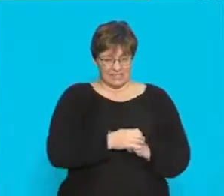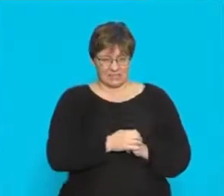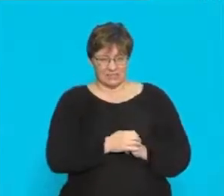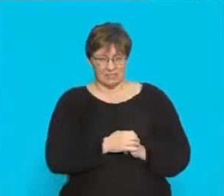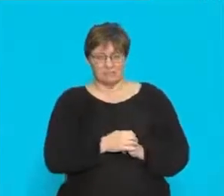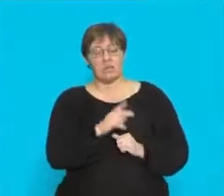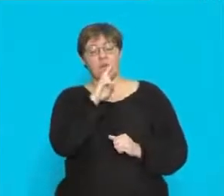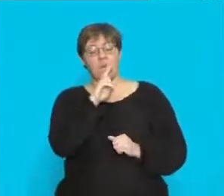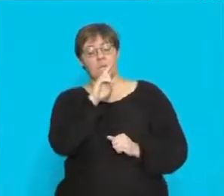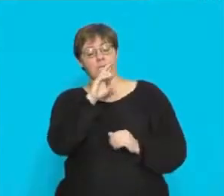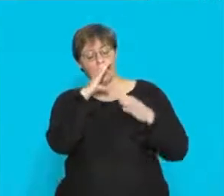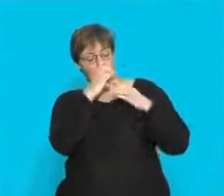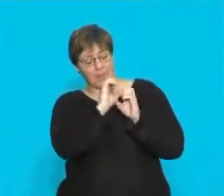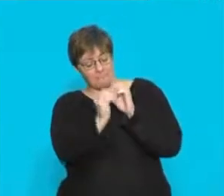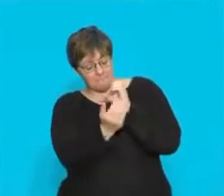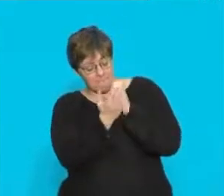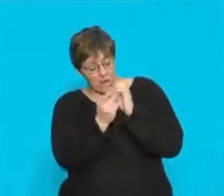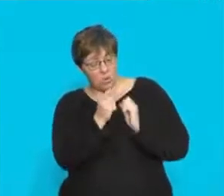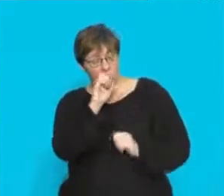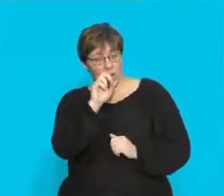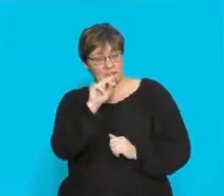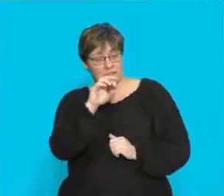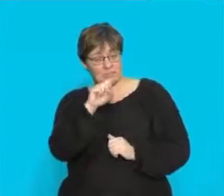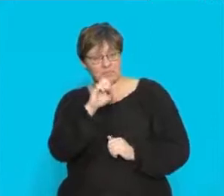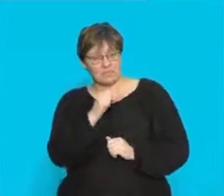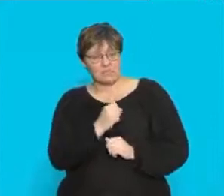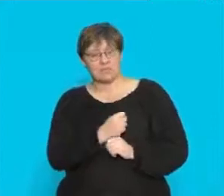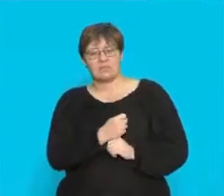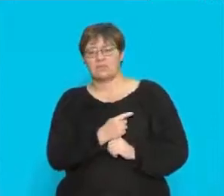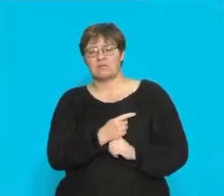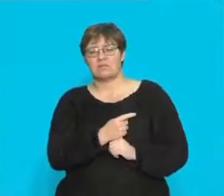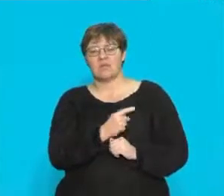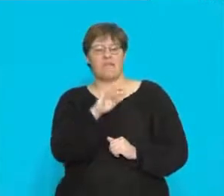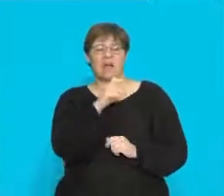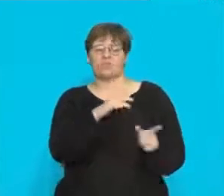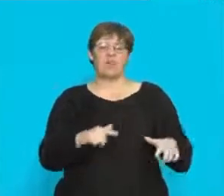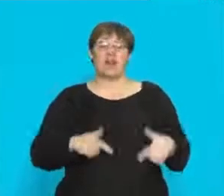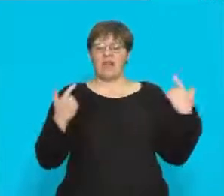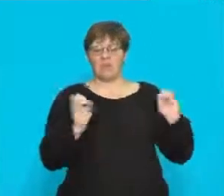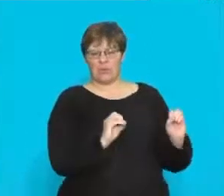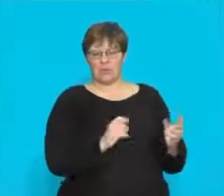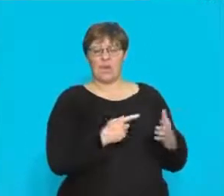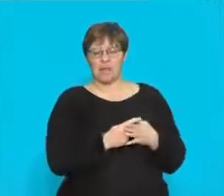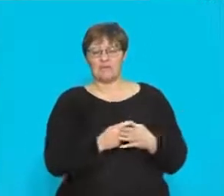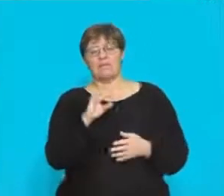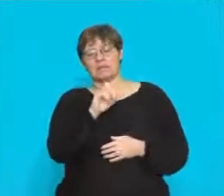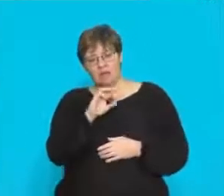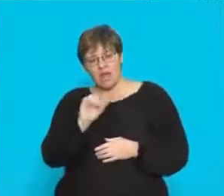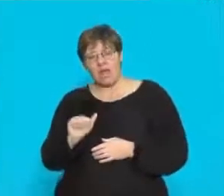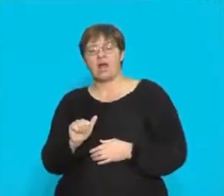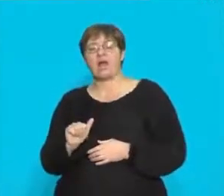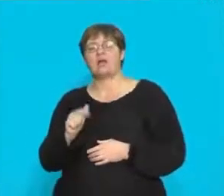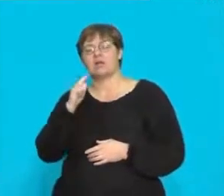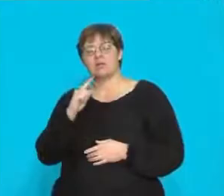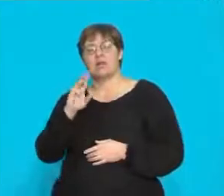Remember, though we're looking at microorganisms, each of them, and not viruses because they were not living, bacteria